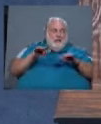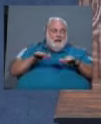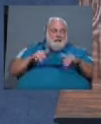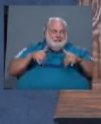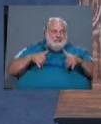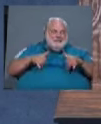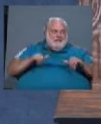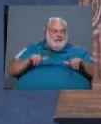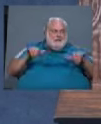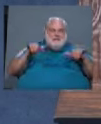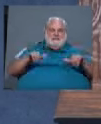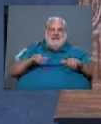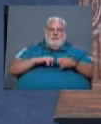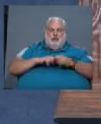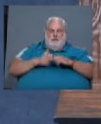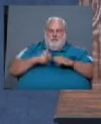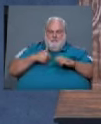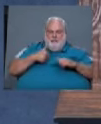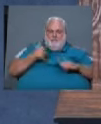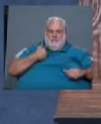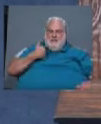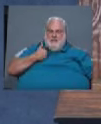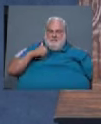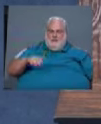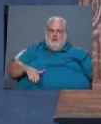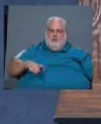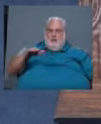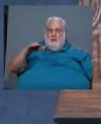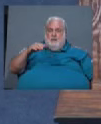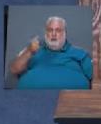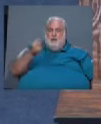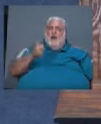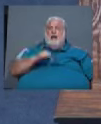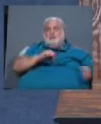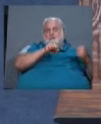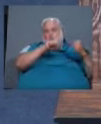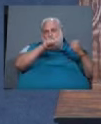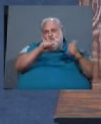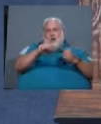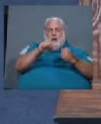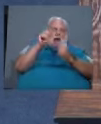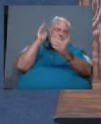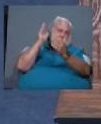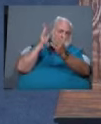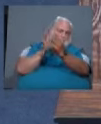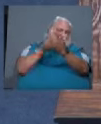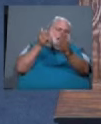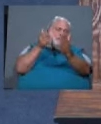same problems that I grew up with. So I'm definitely opposed to 3M